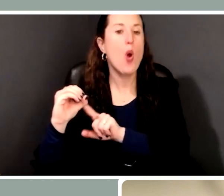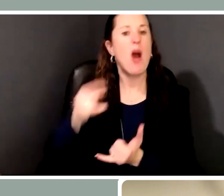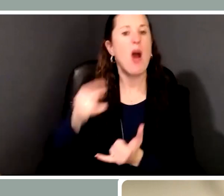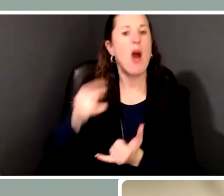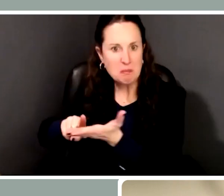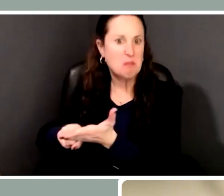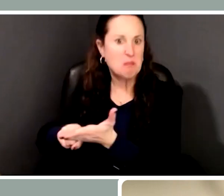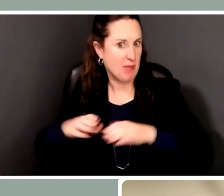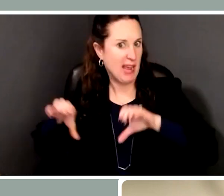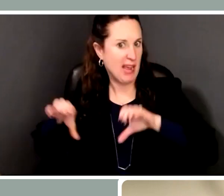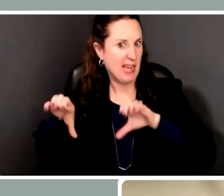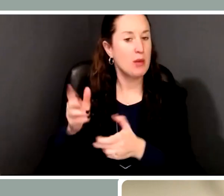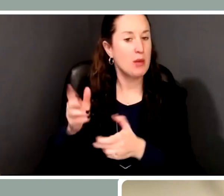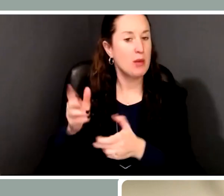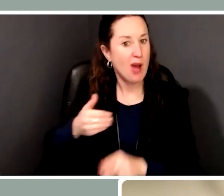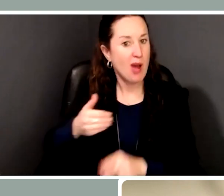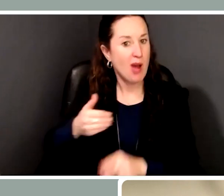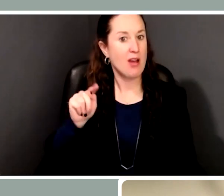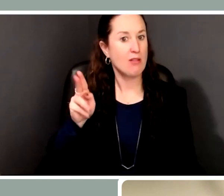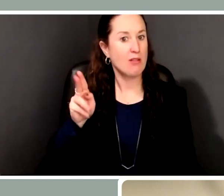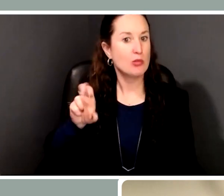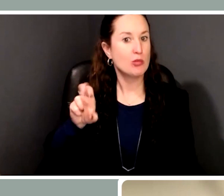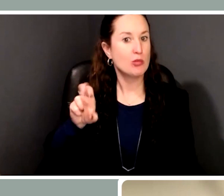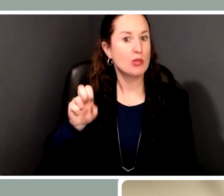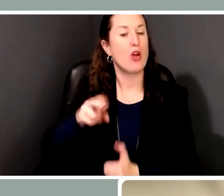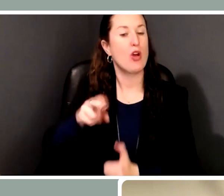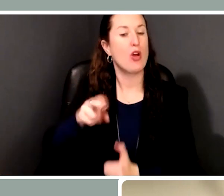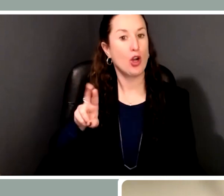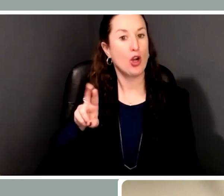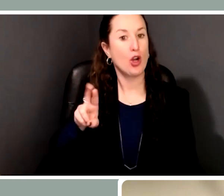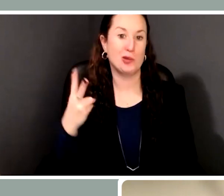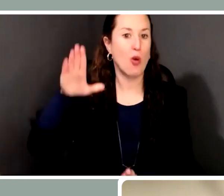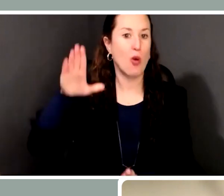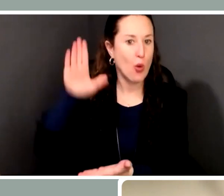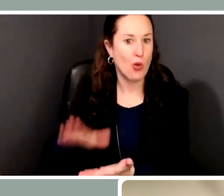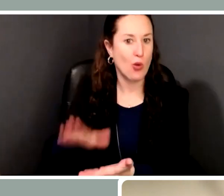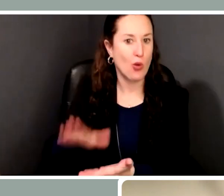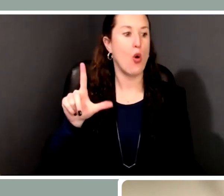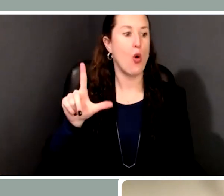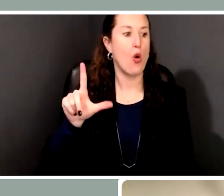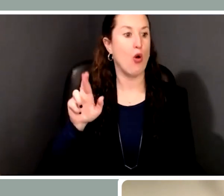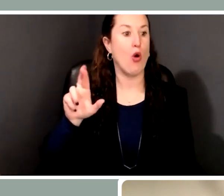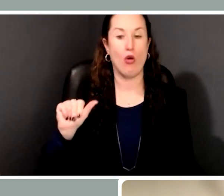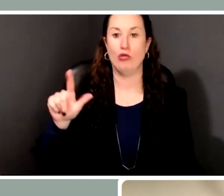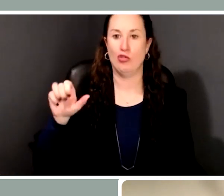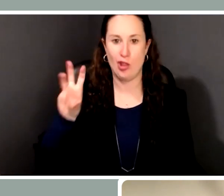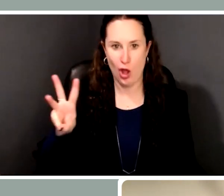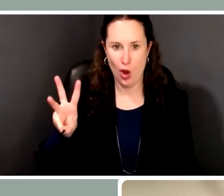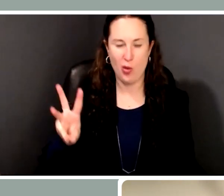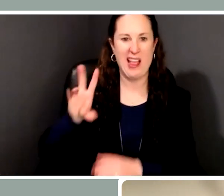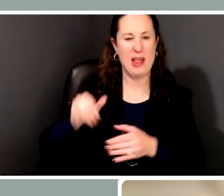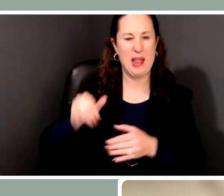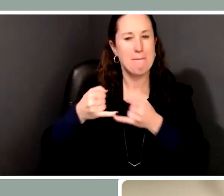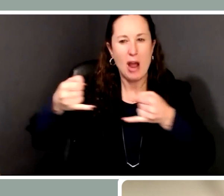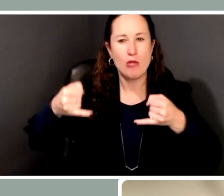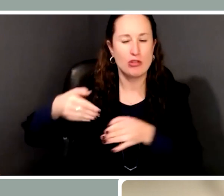have tumors that have HER2 ultra low. So I think we don't know how far down we're getting that boundary for that class of drugs. And there are other drugs that are